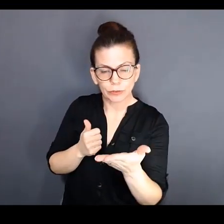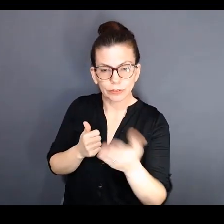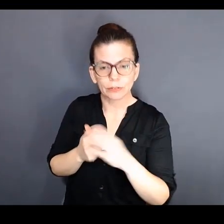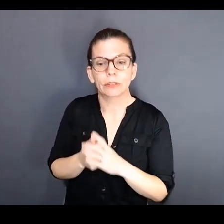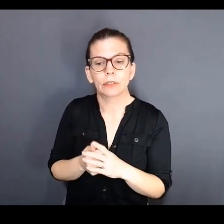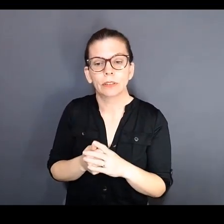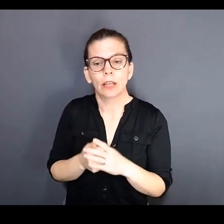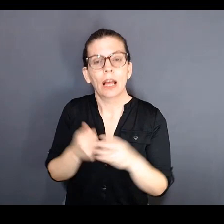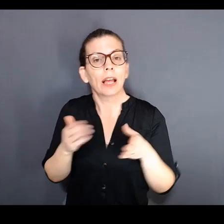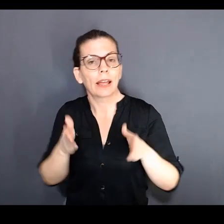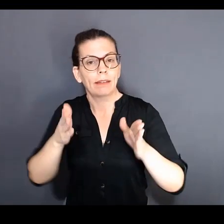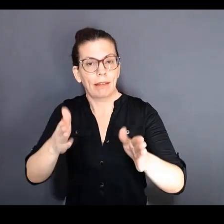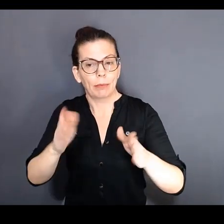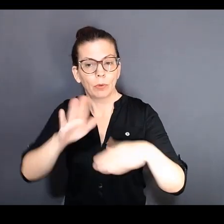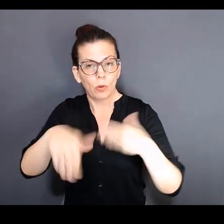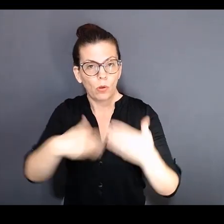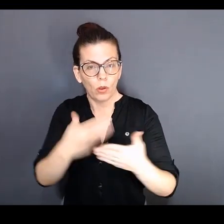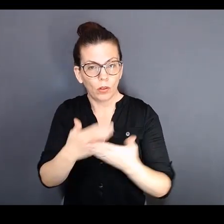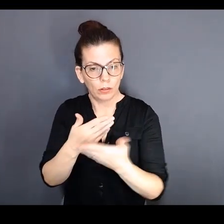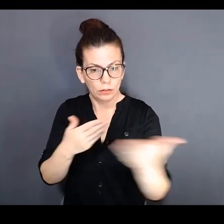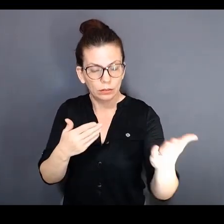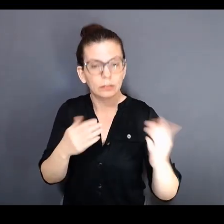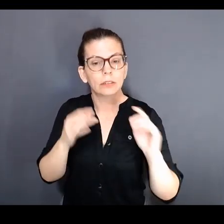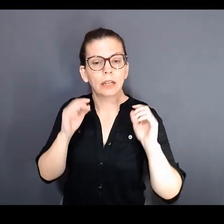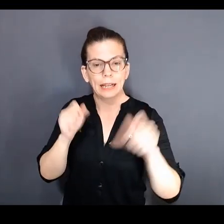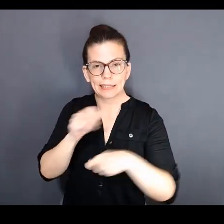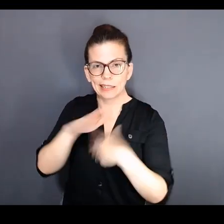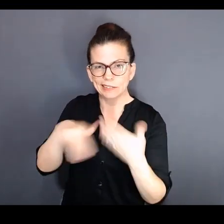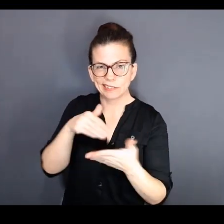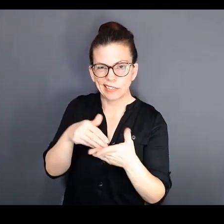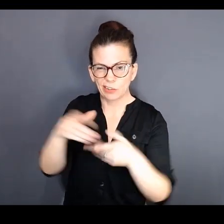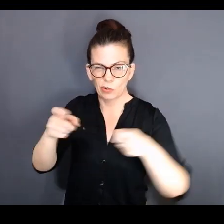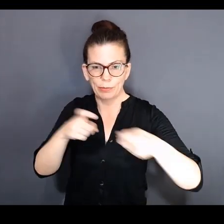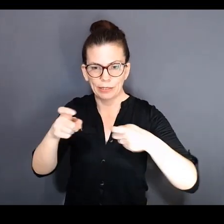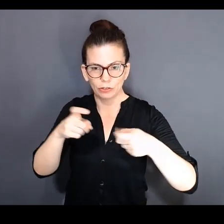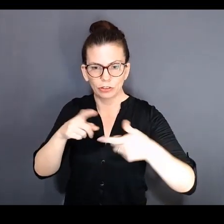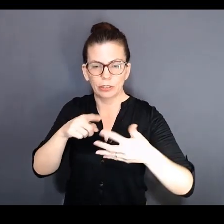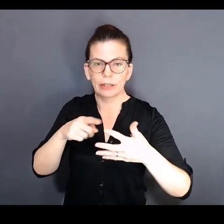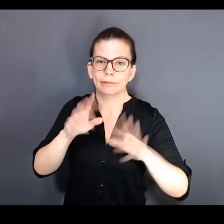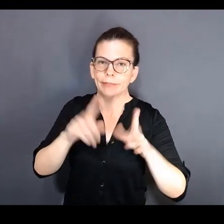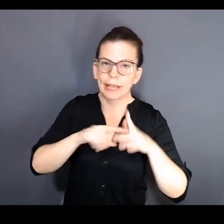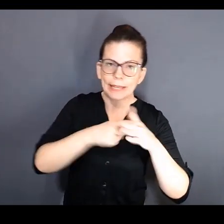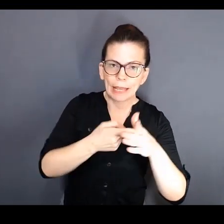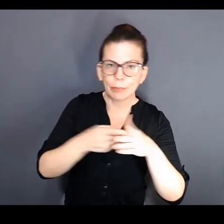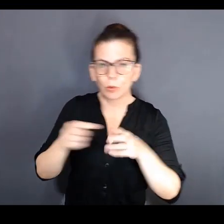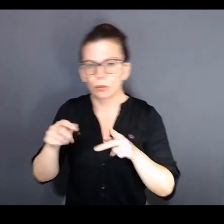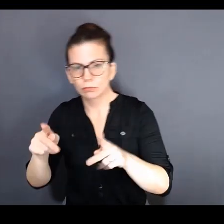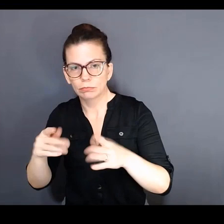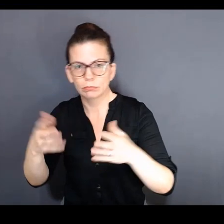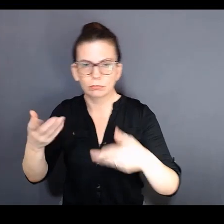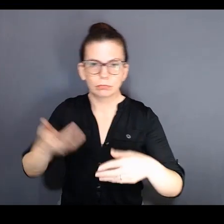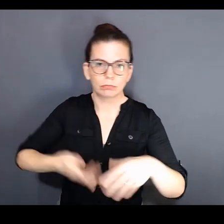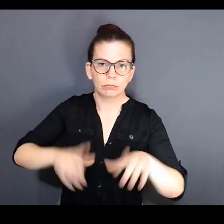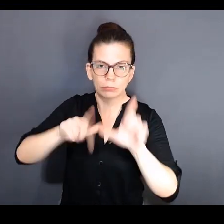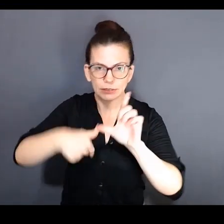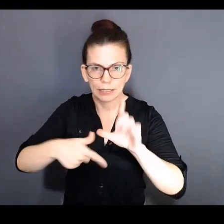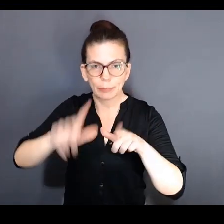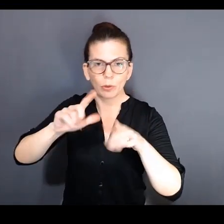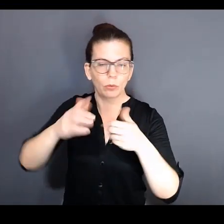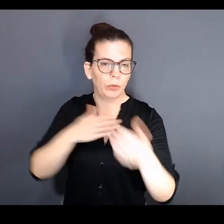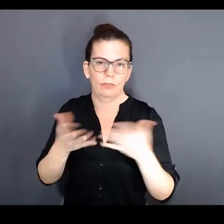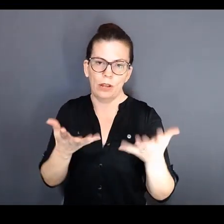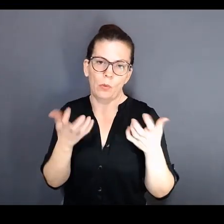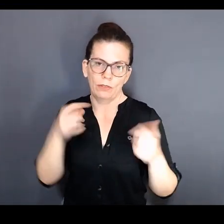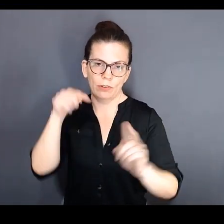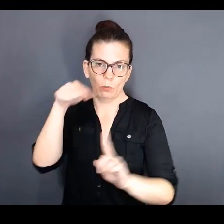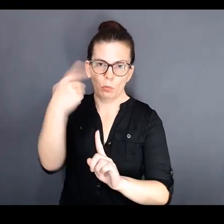all the accounts I have in my account, and I enabled all of them. And I can centrally manage, enable, disable, do anything